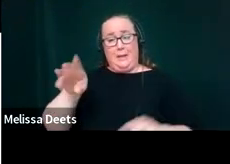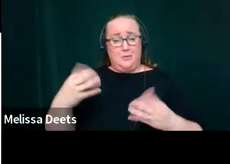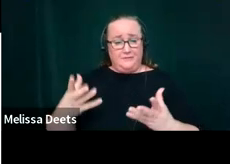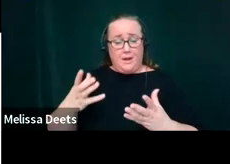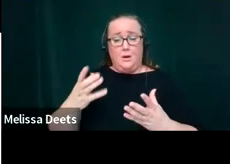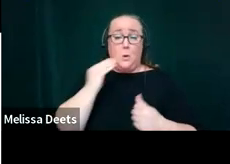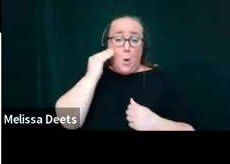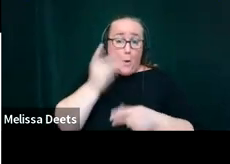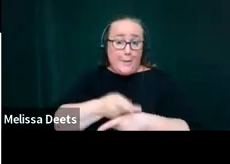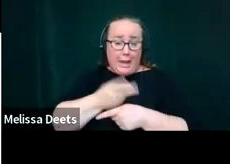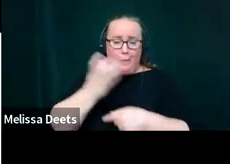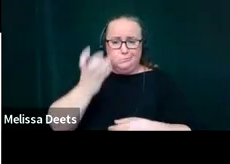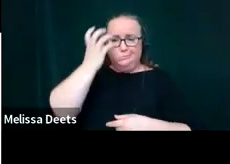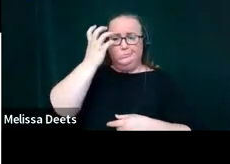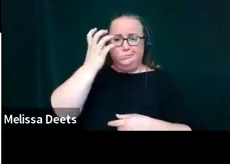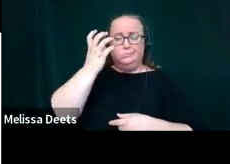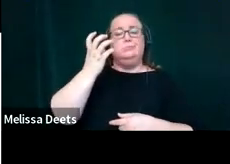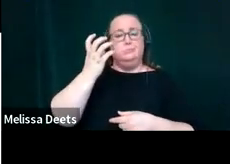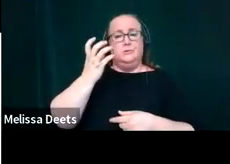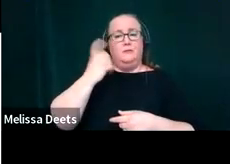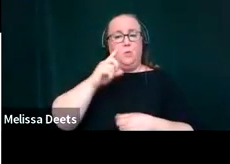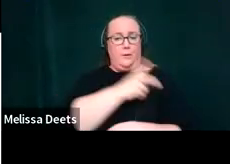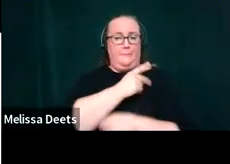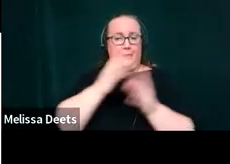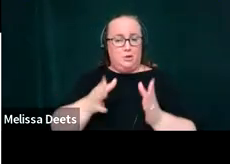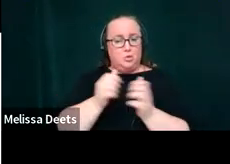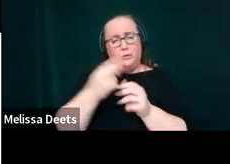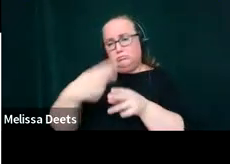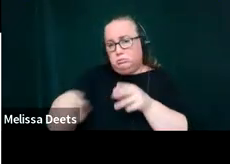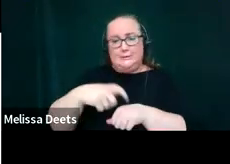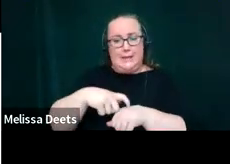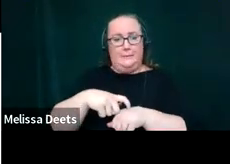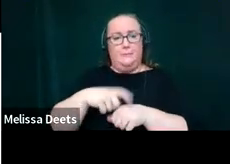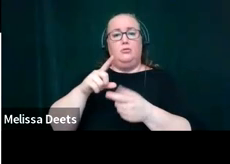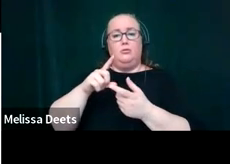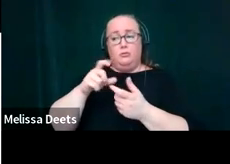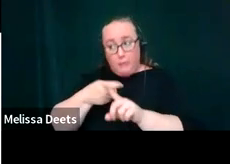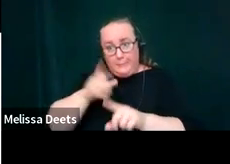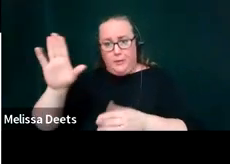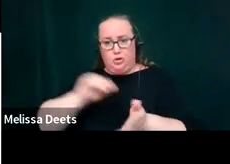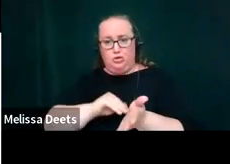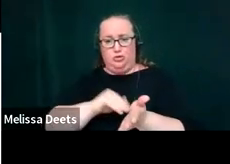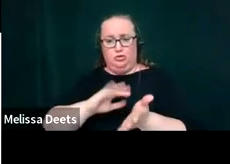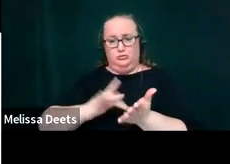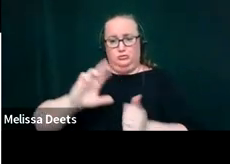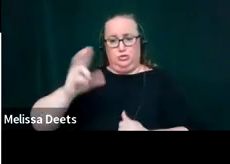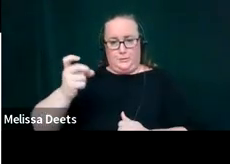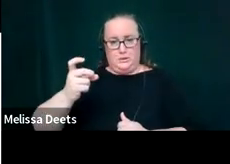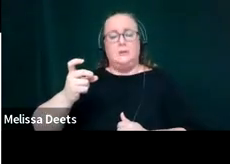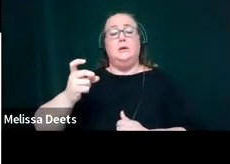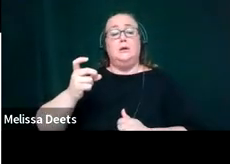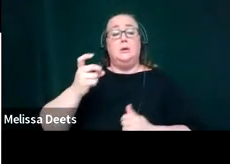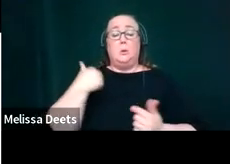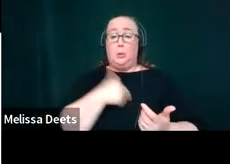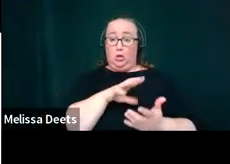patients for a short period of time with the prescription from their physician. What we learned during our partnership is